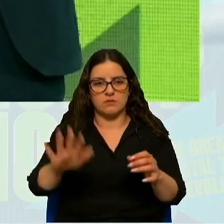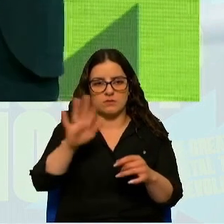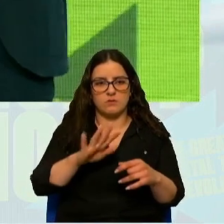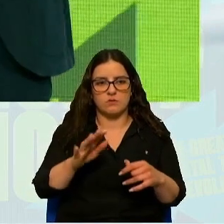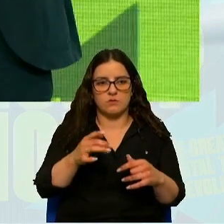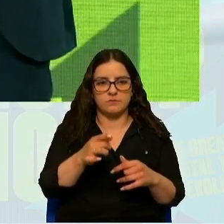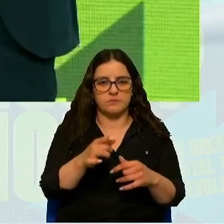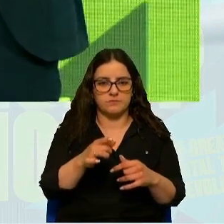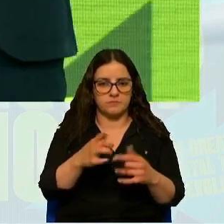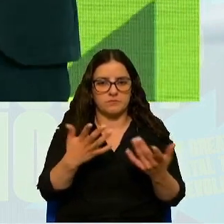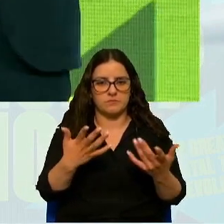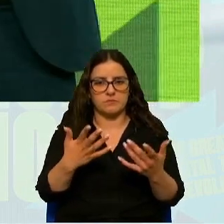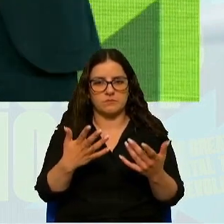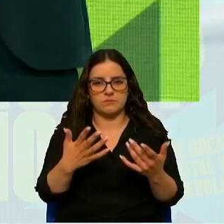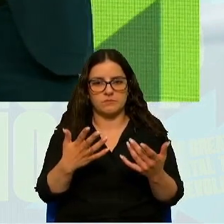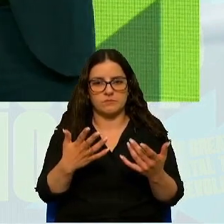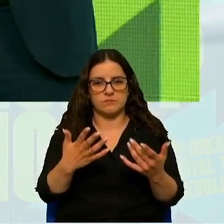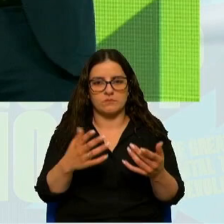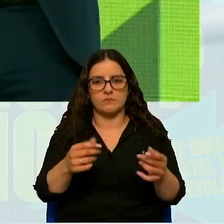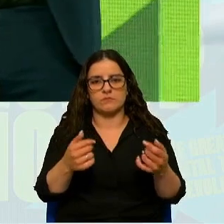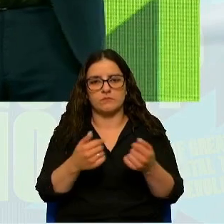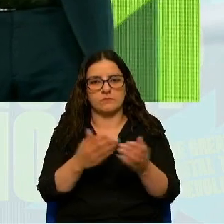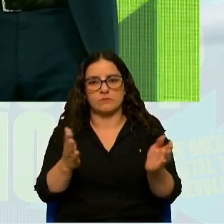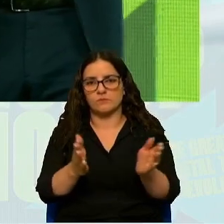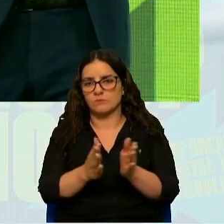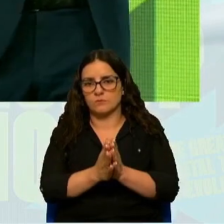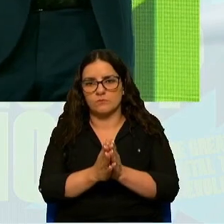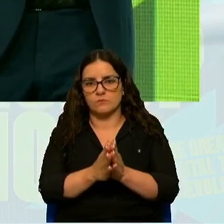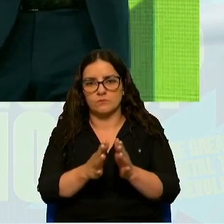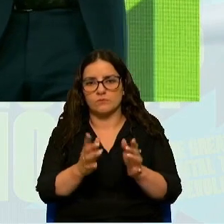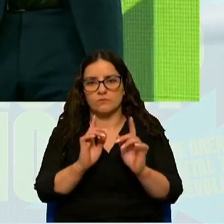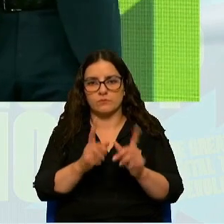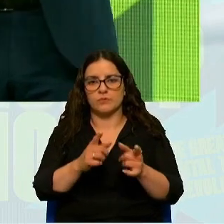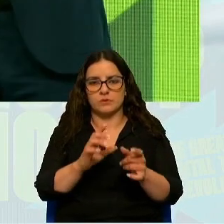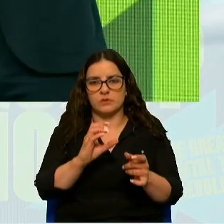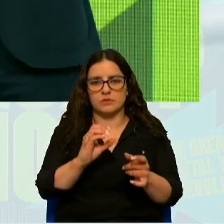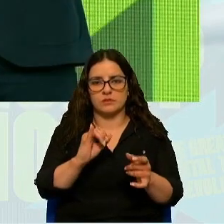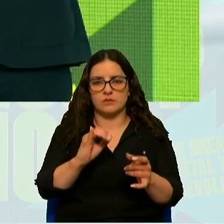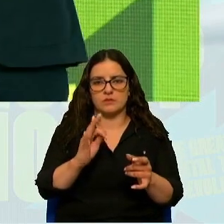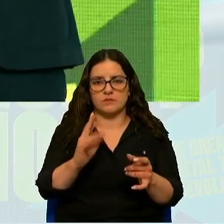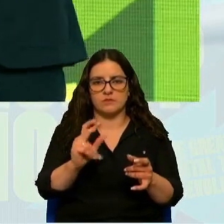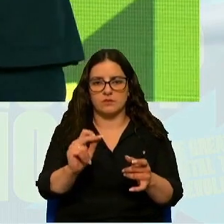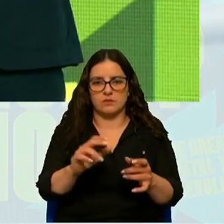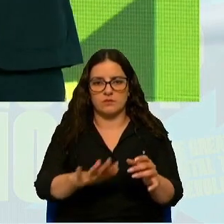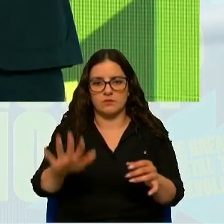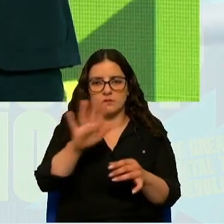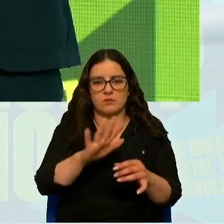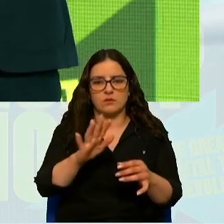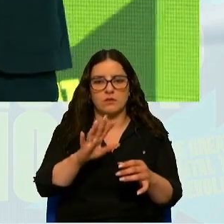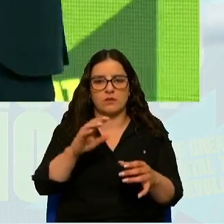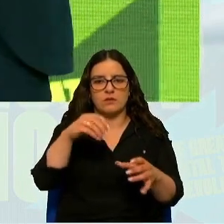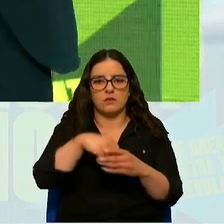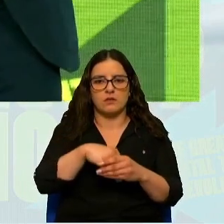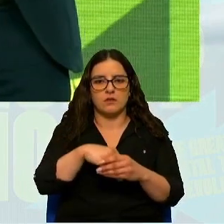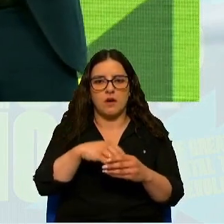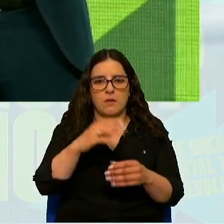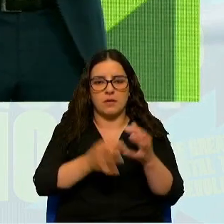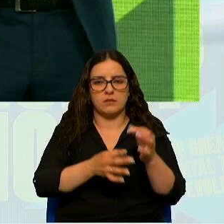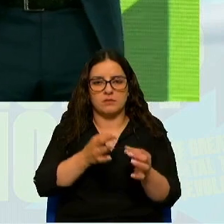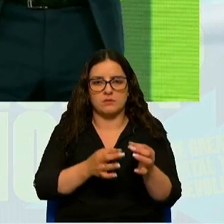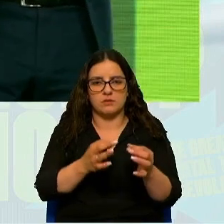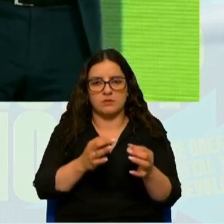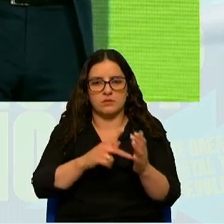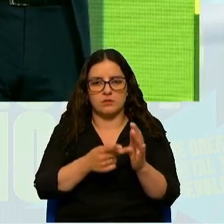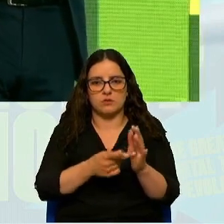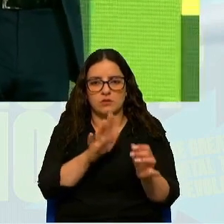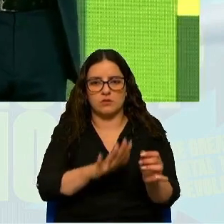That is, the state, all of us, that is, have a national cipher encrypted by